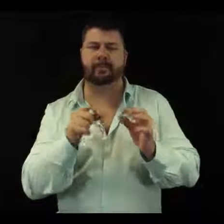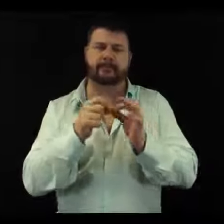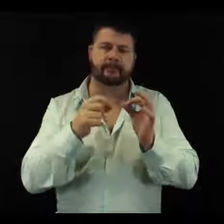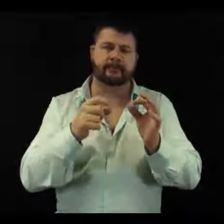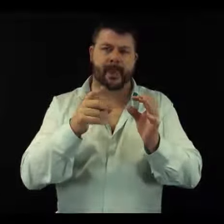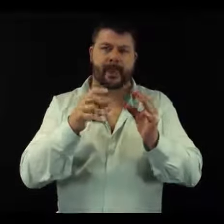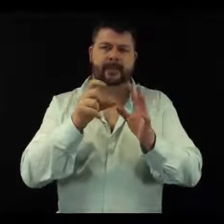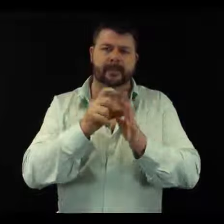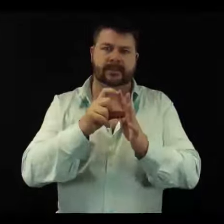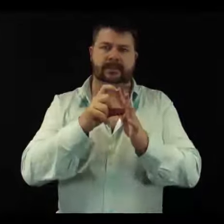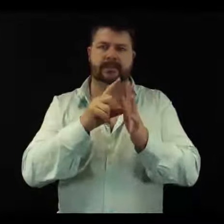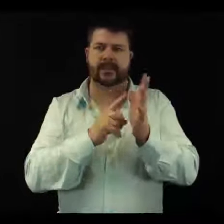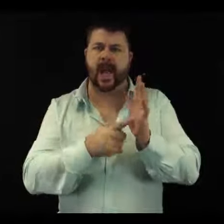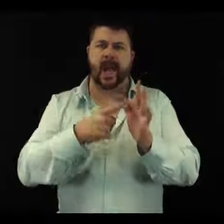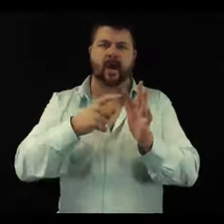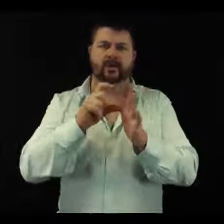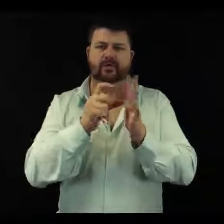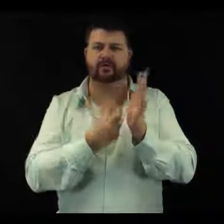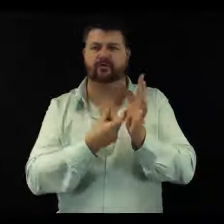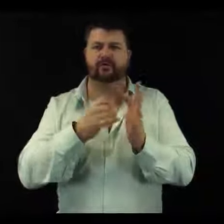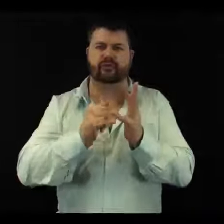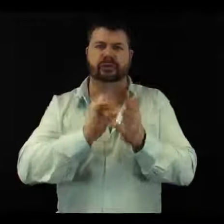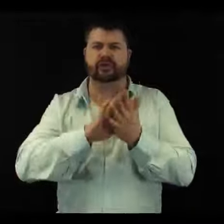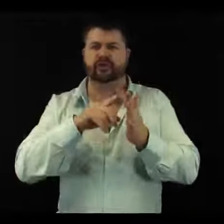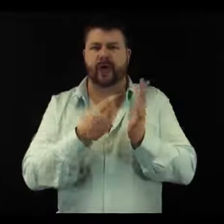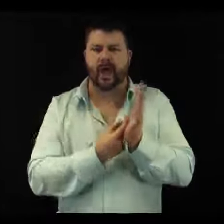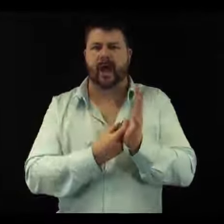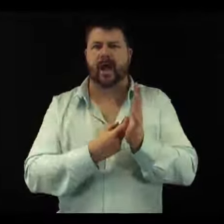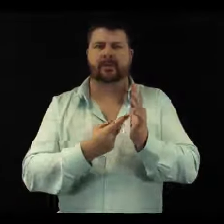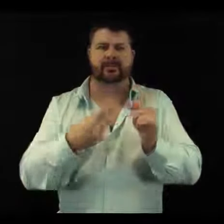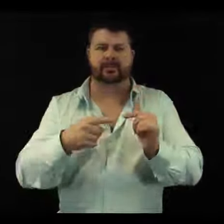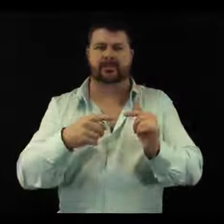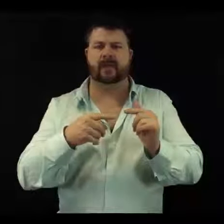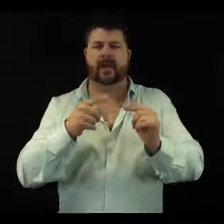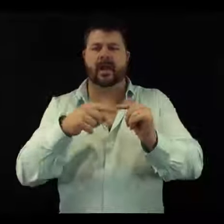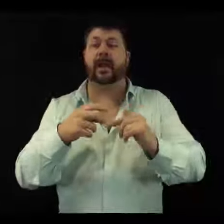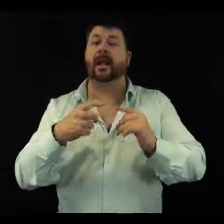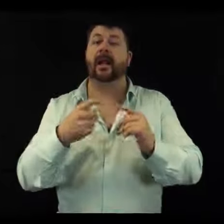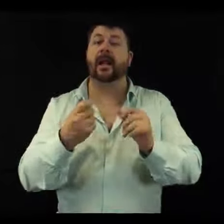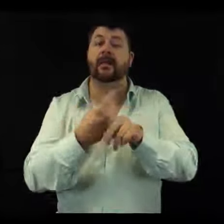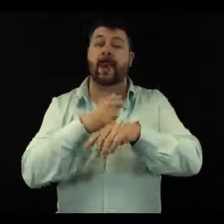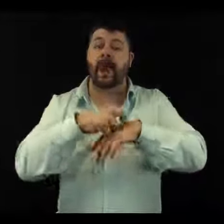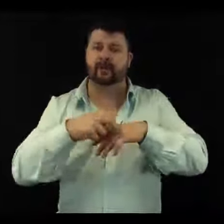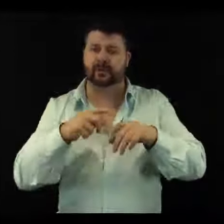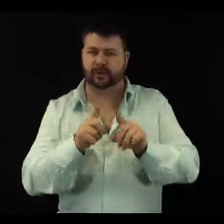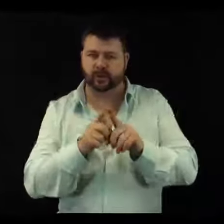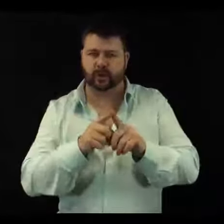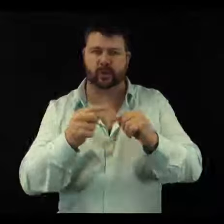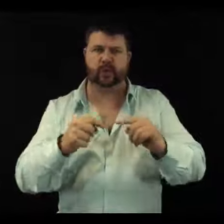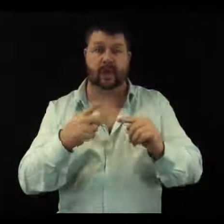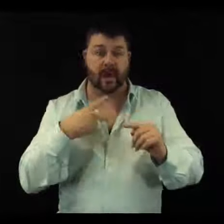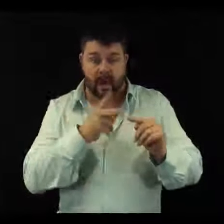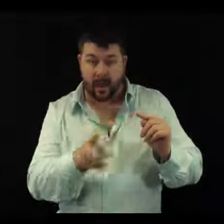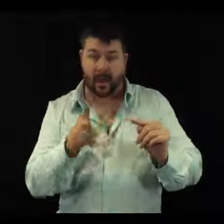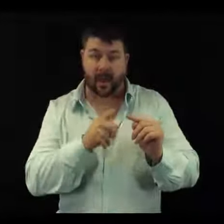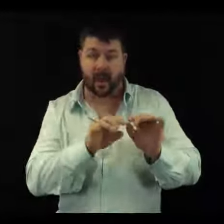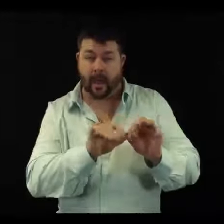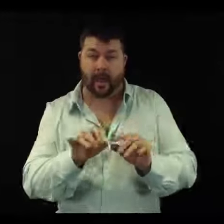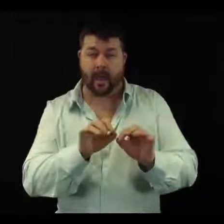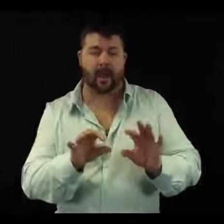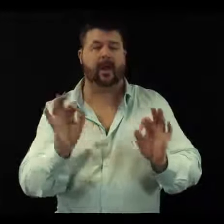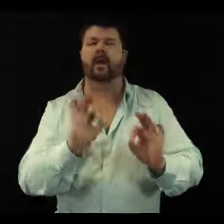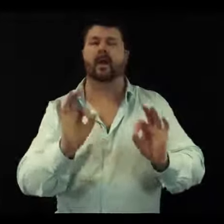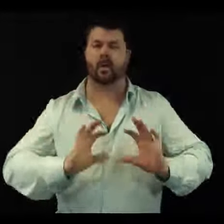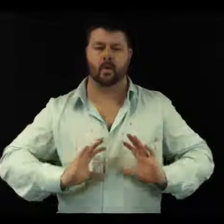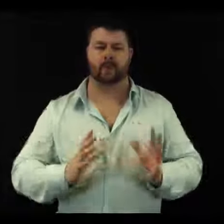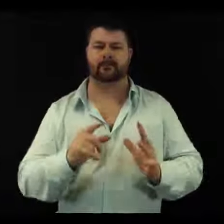email signature, which is automatically appended to the bottom of every email you send. By default, it's set to Sent from my